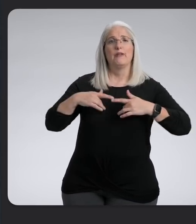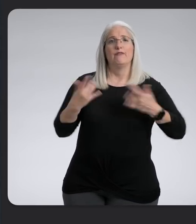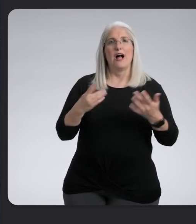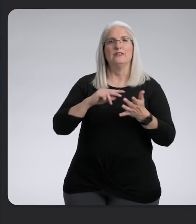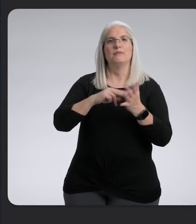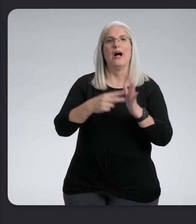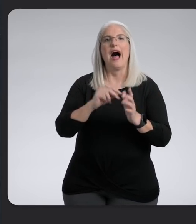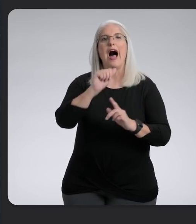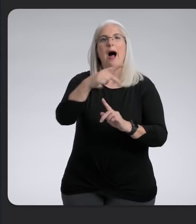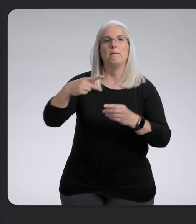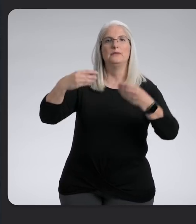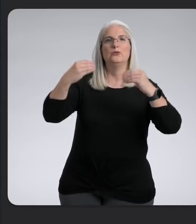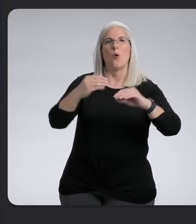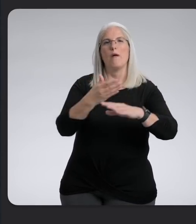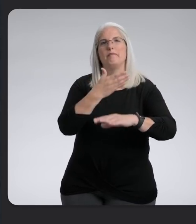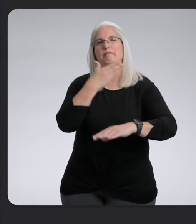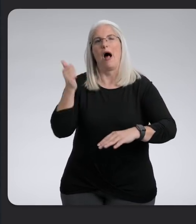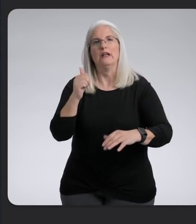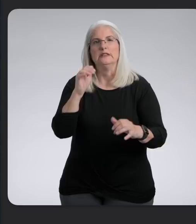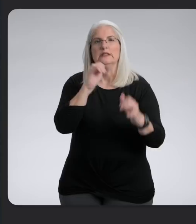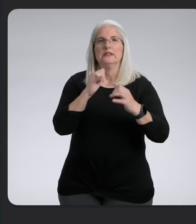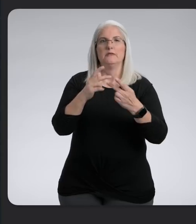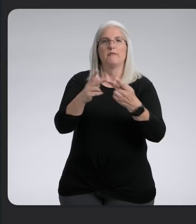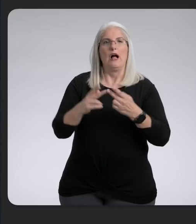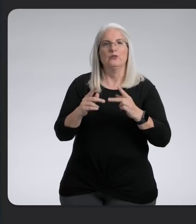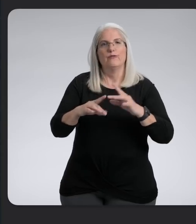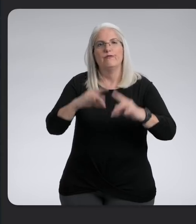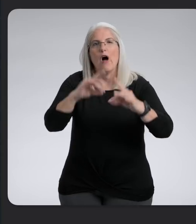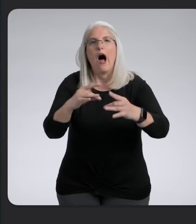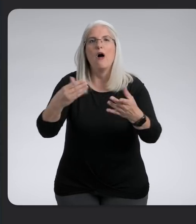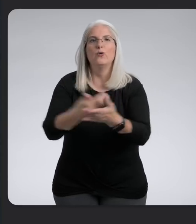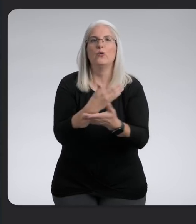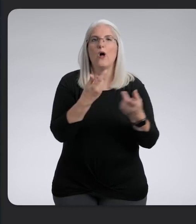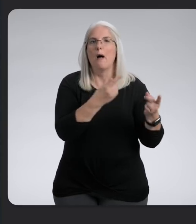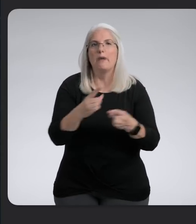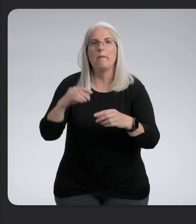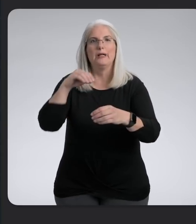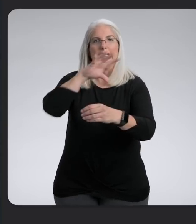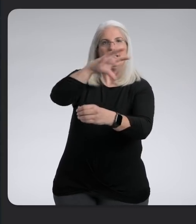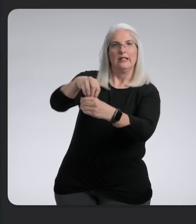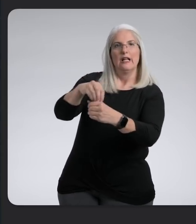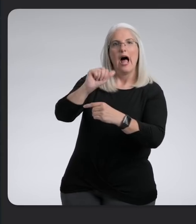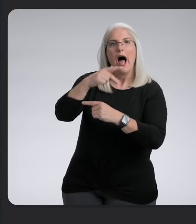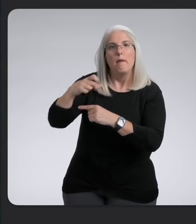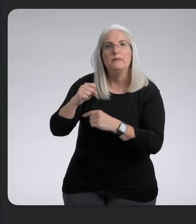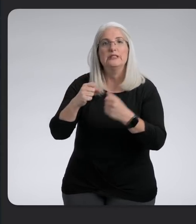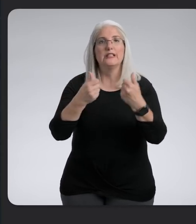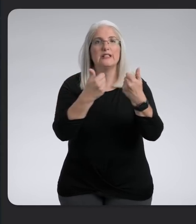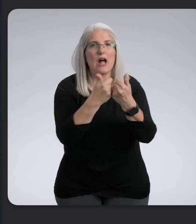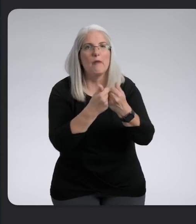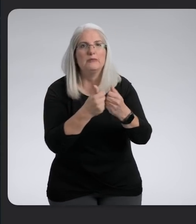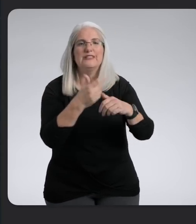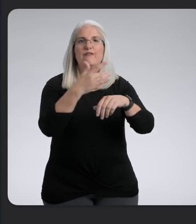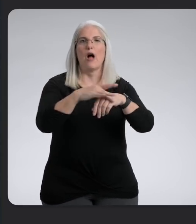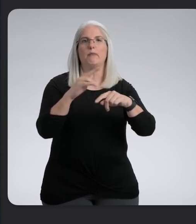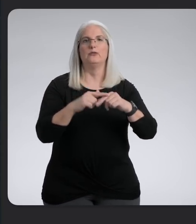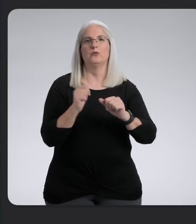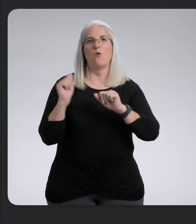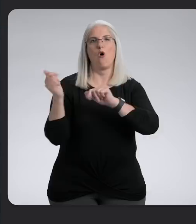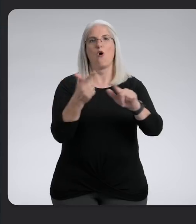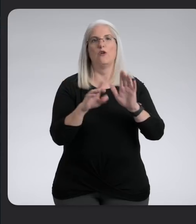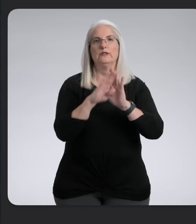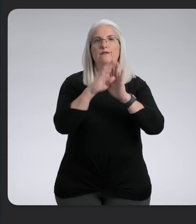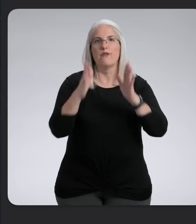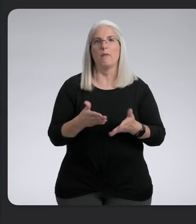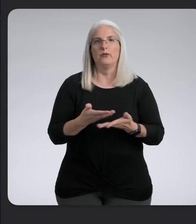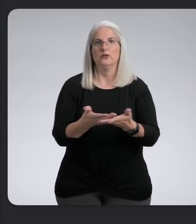in apps and games. And this will be open to all developers, whether they already have events or they're just getting started. And now I'll hand